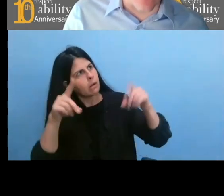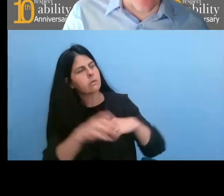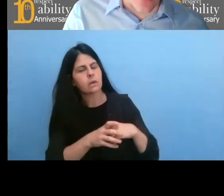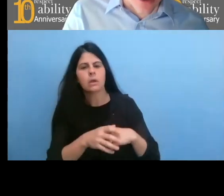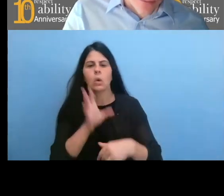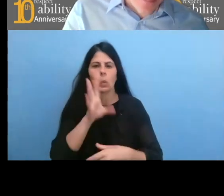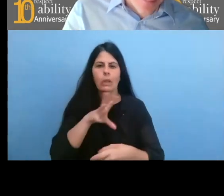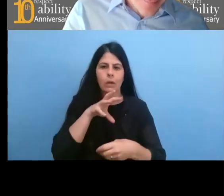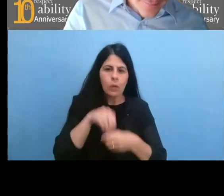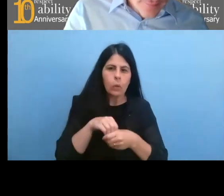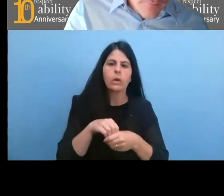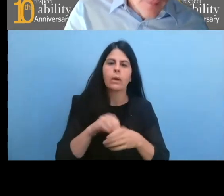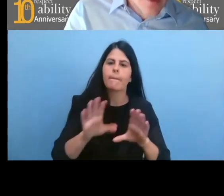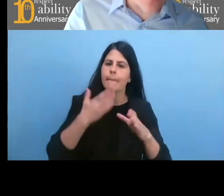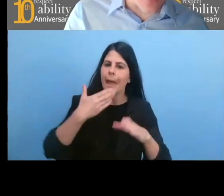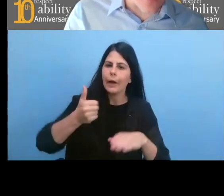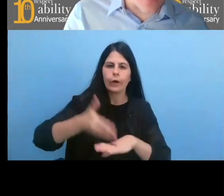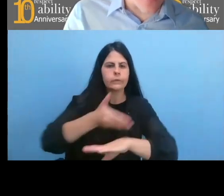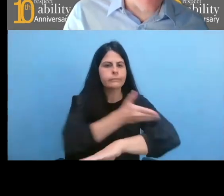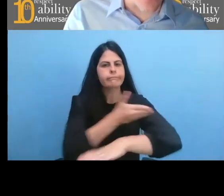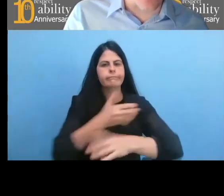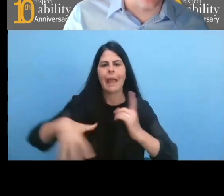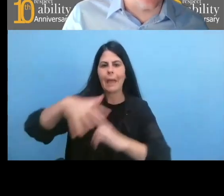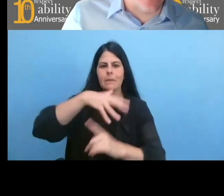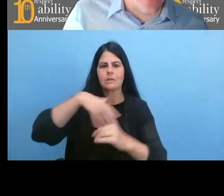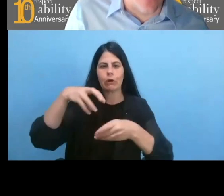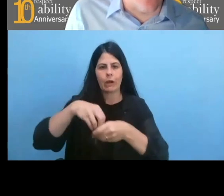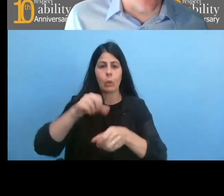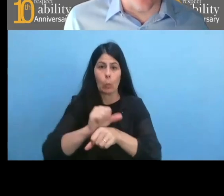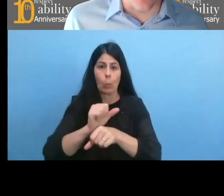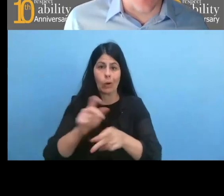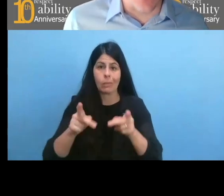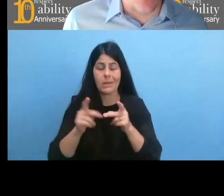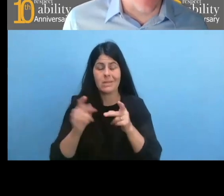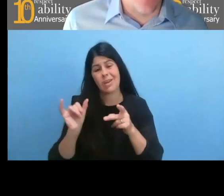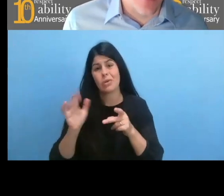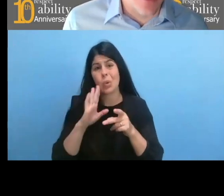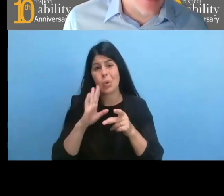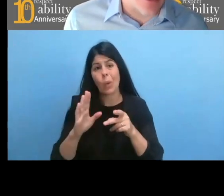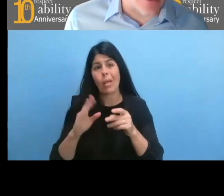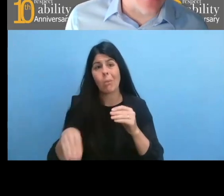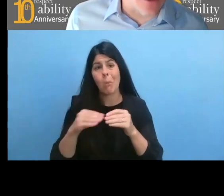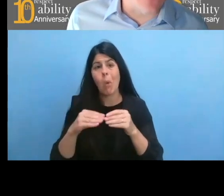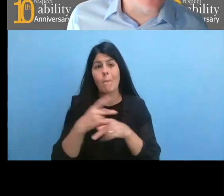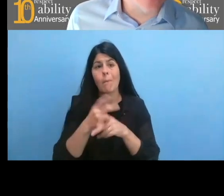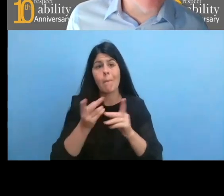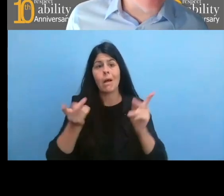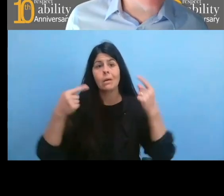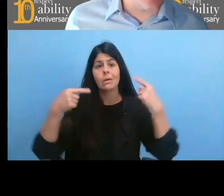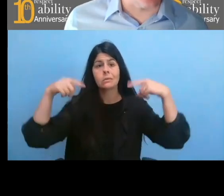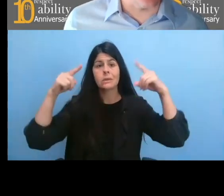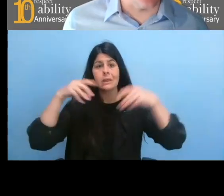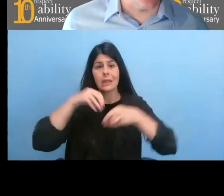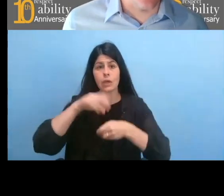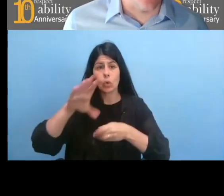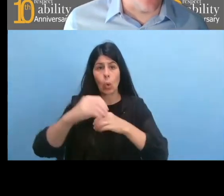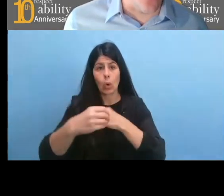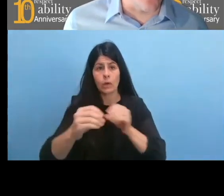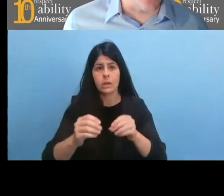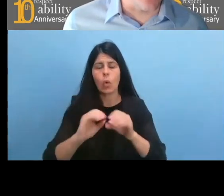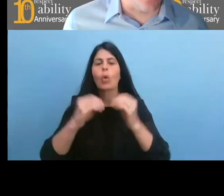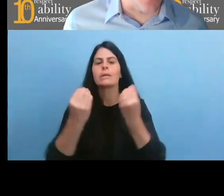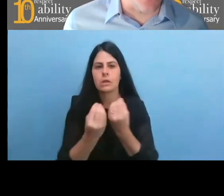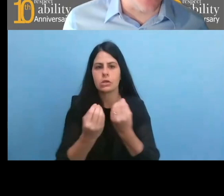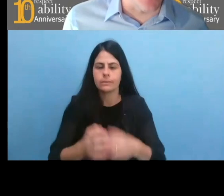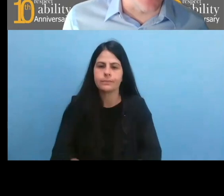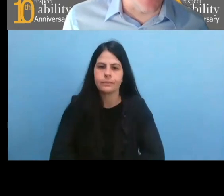and also the productivity of your organization. And if senior managers are